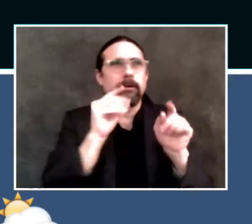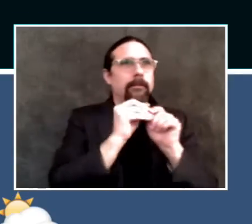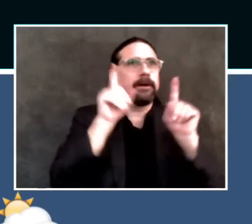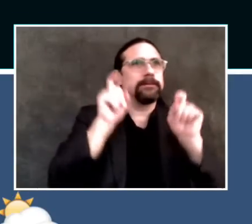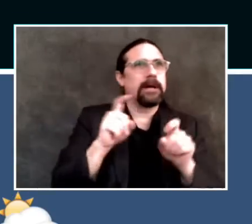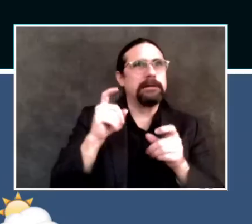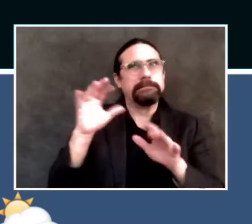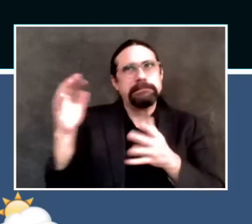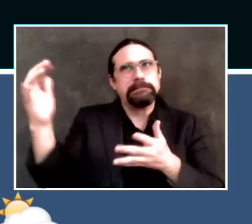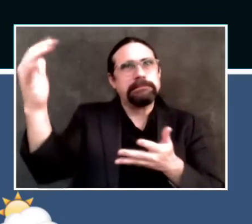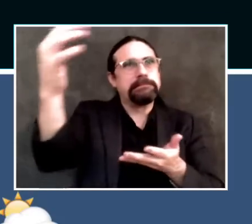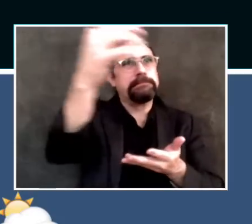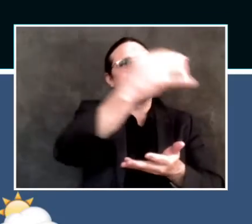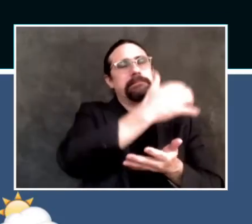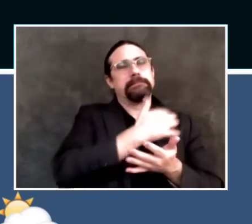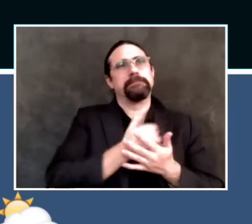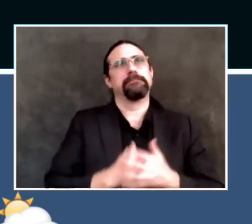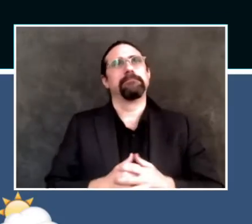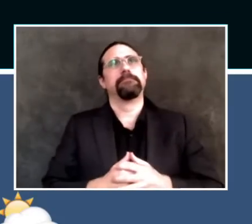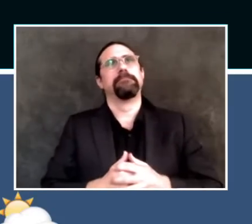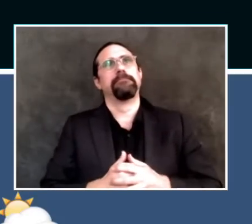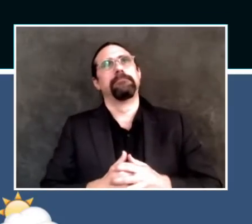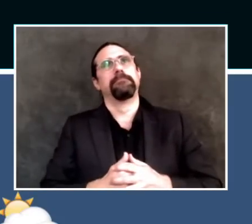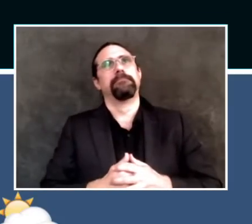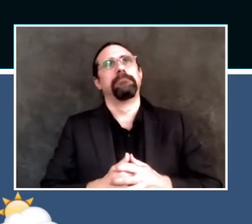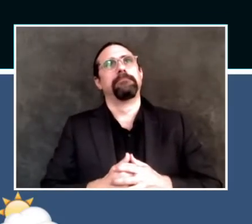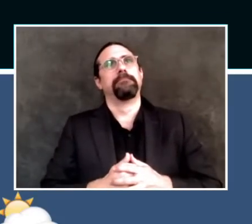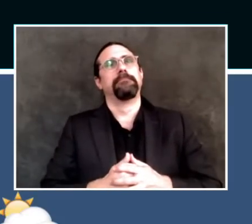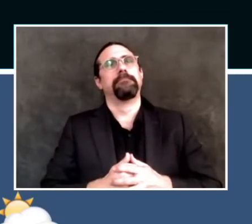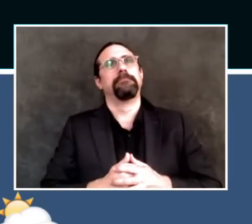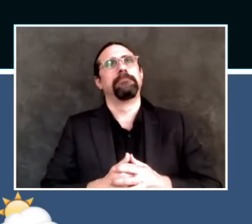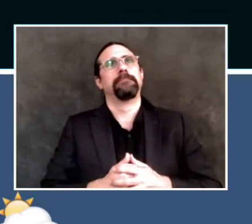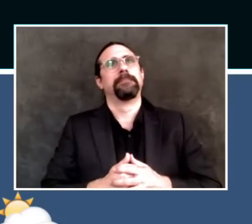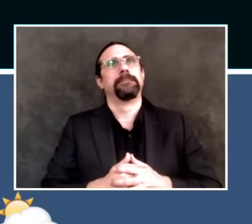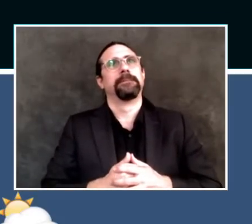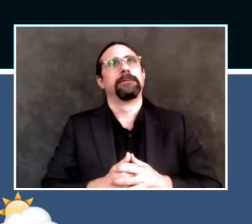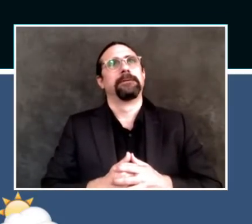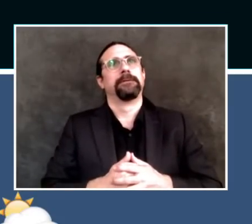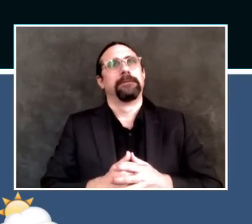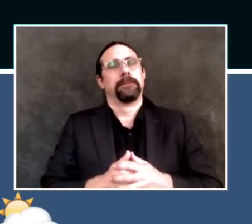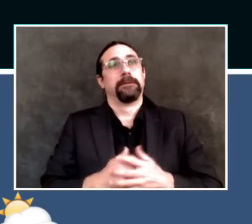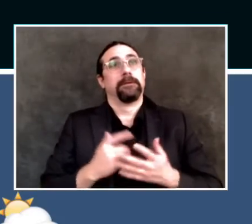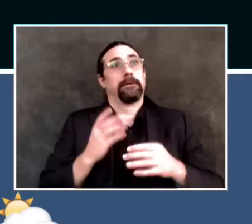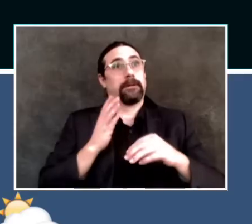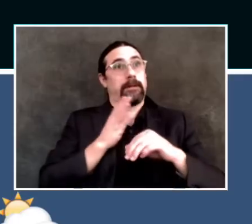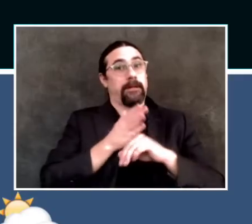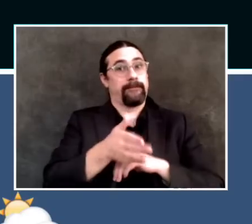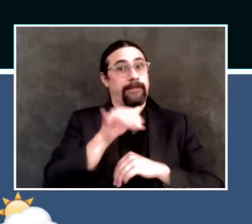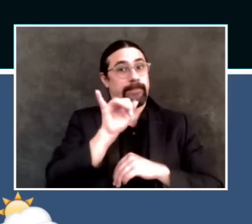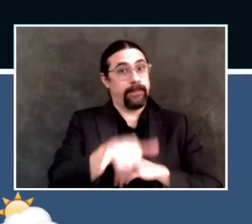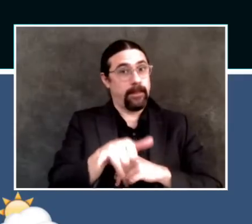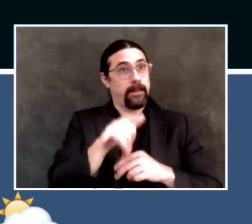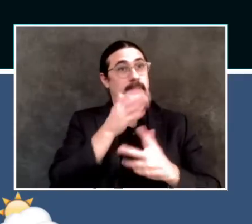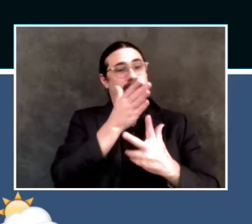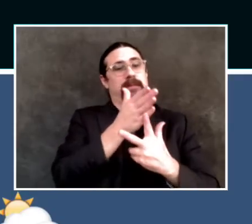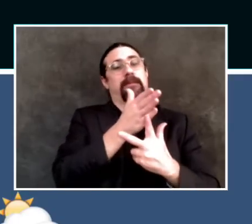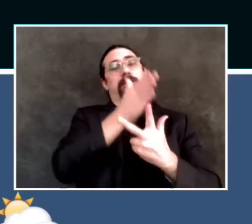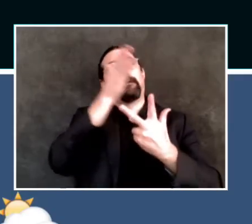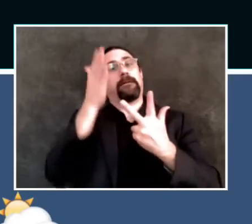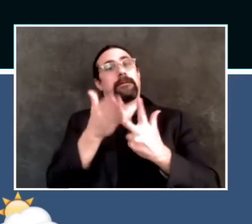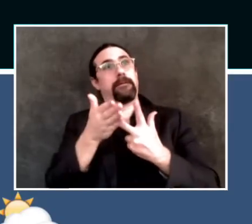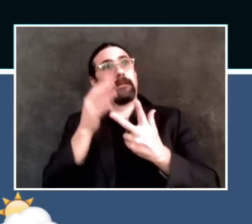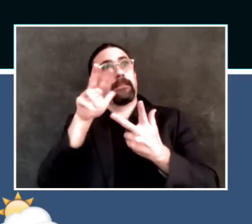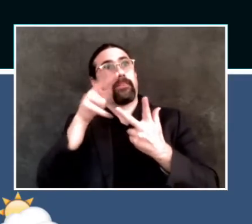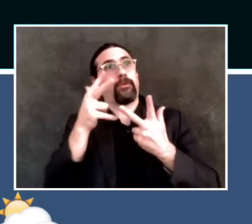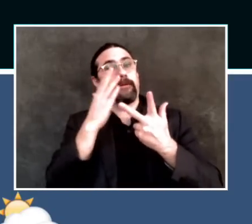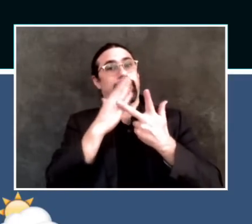there's no transmission to speak of, is when we actually can get back to normal. And